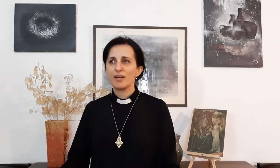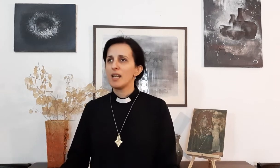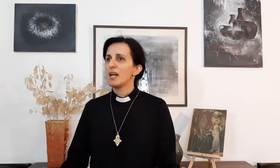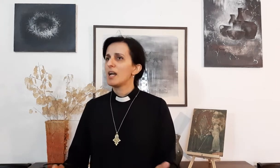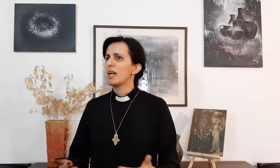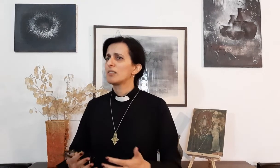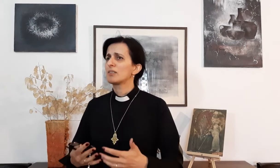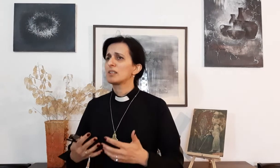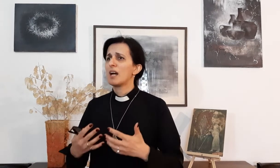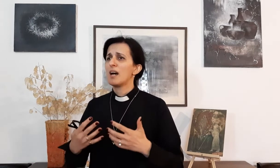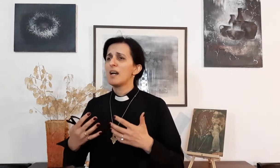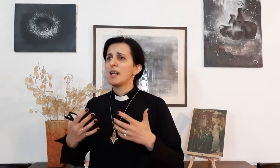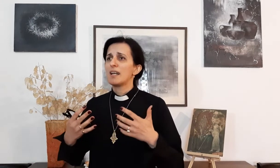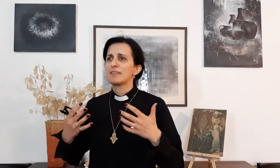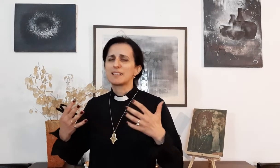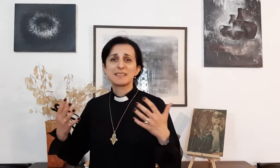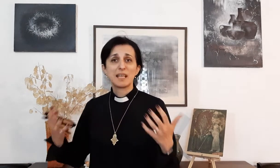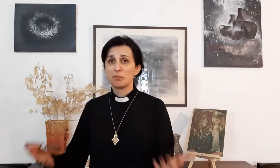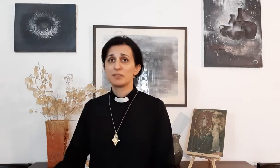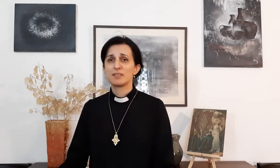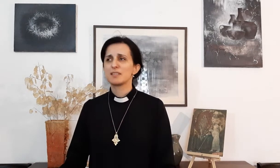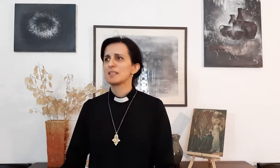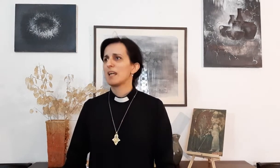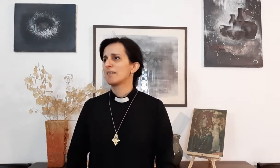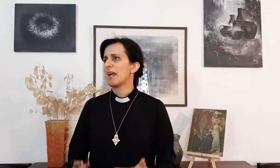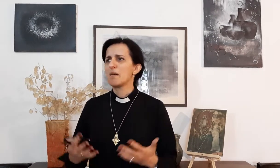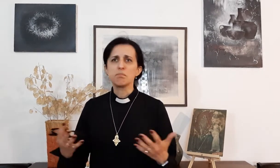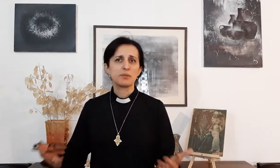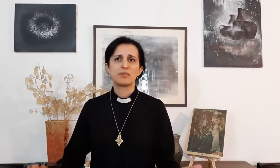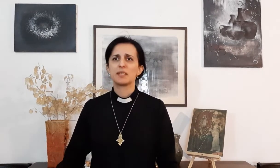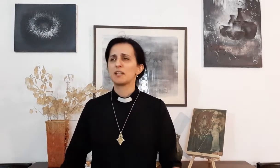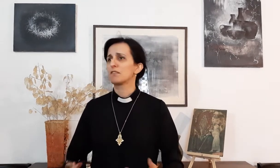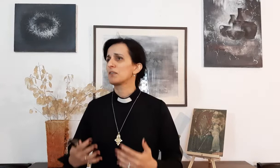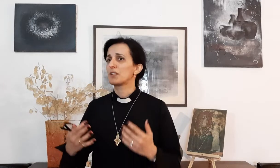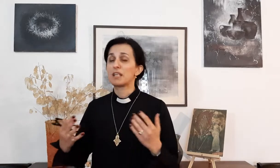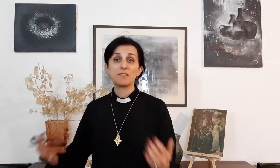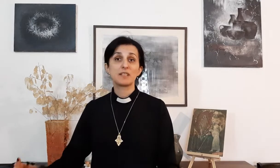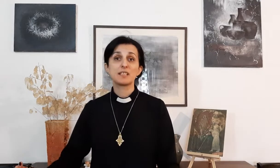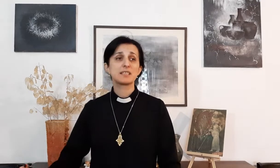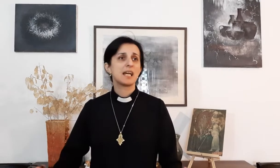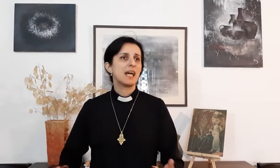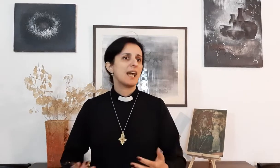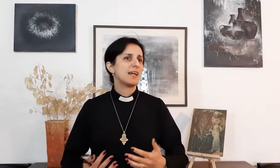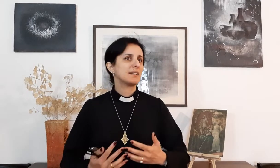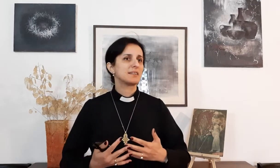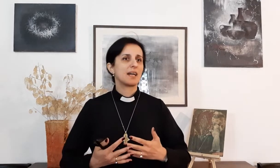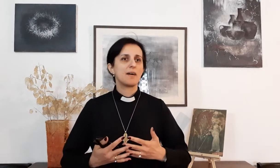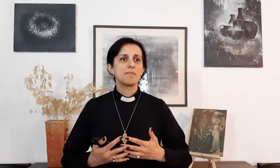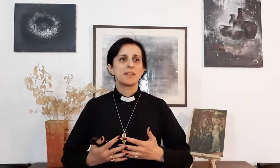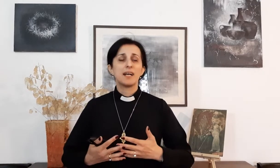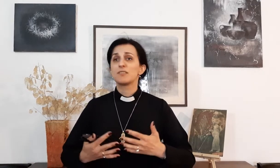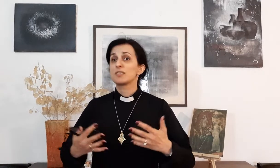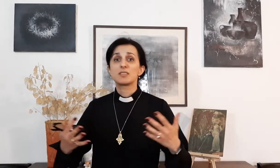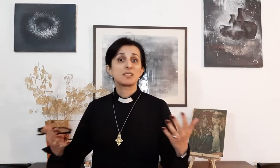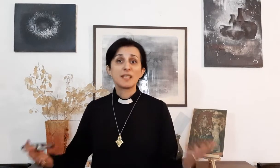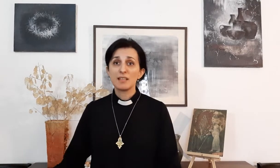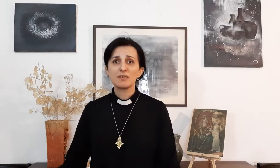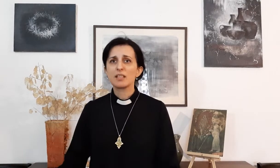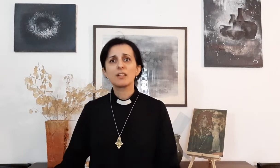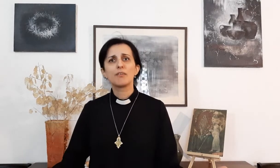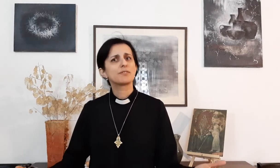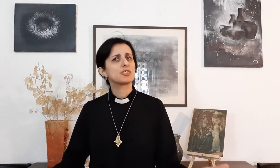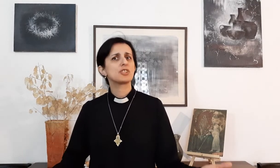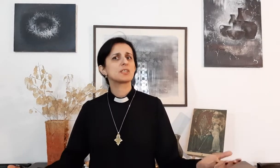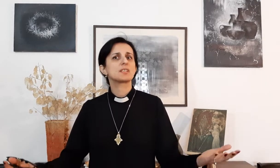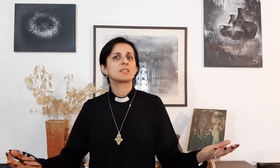love and acceptance and empathy and forgiveness and